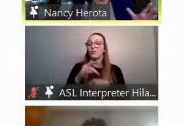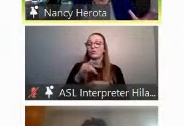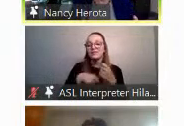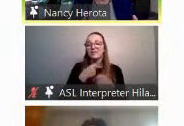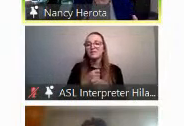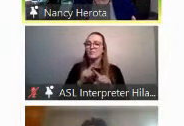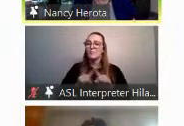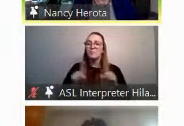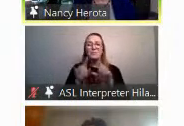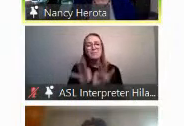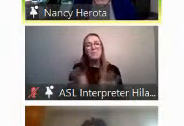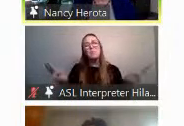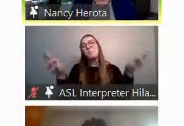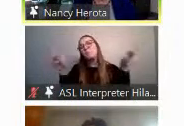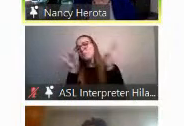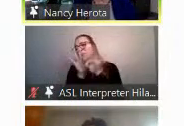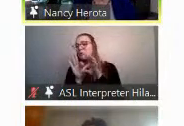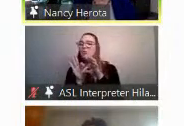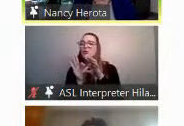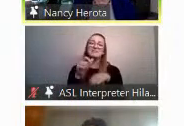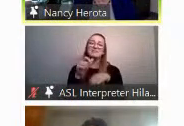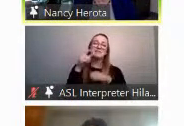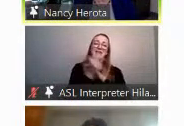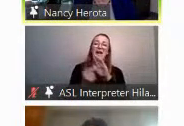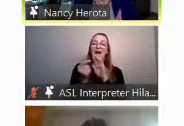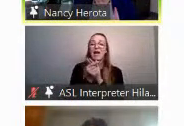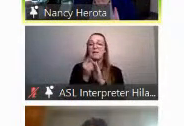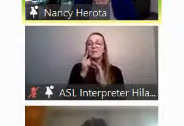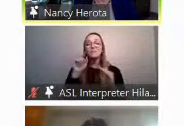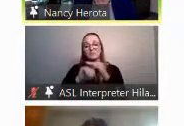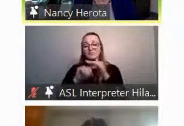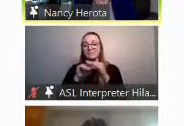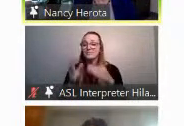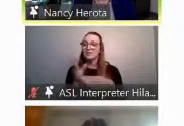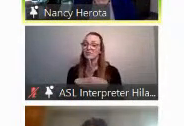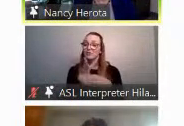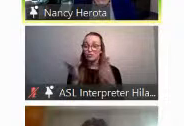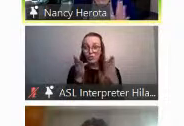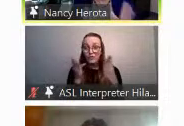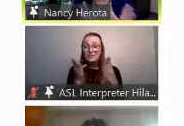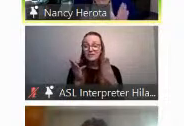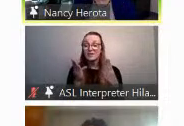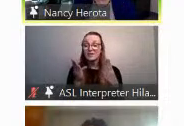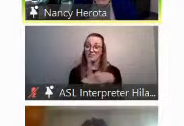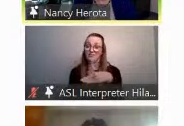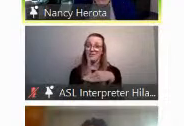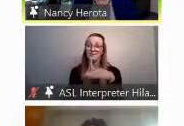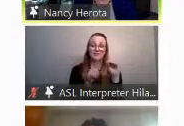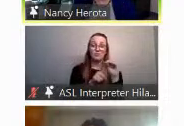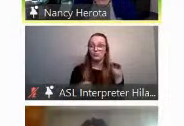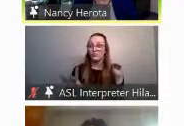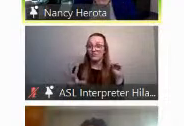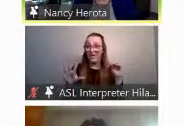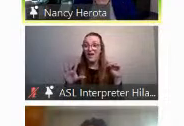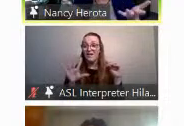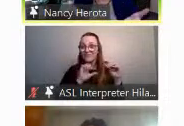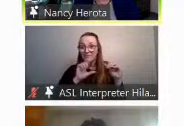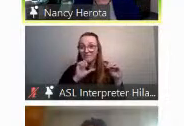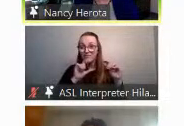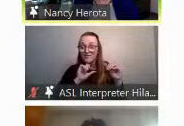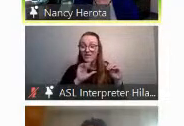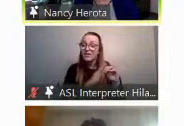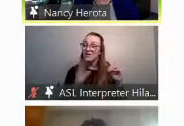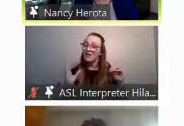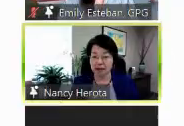critical window in terms of accessing services in that 0 to 5 age range. So I want to